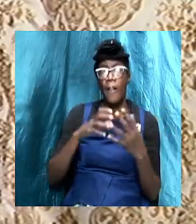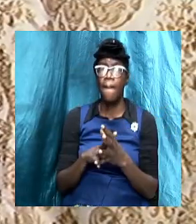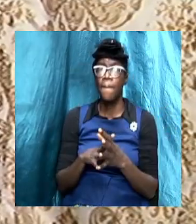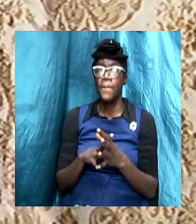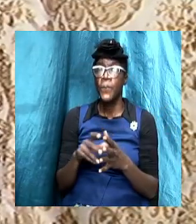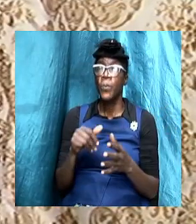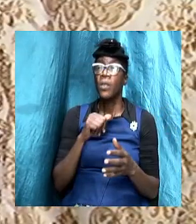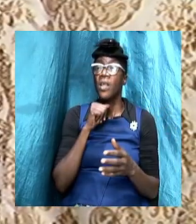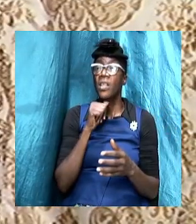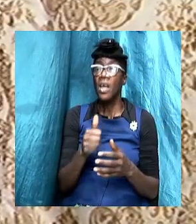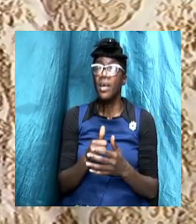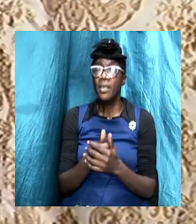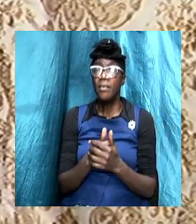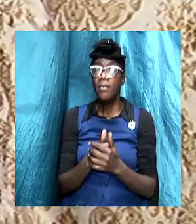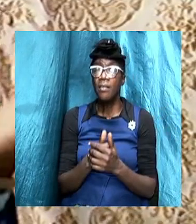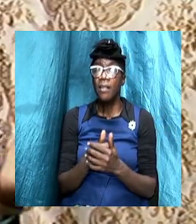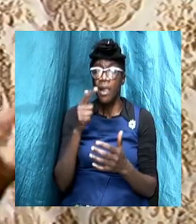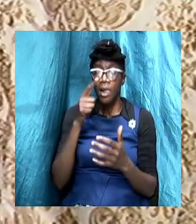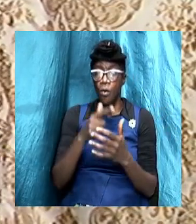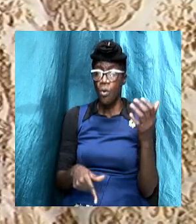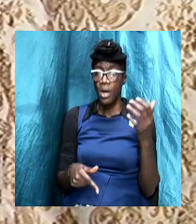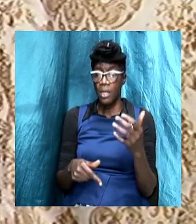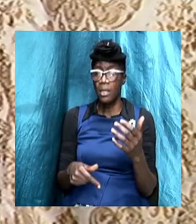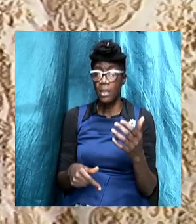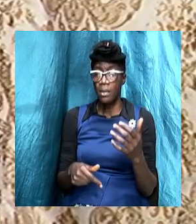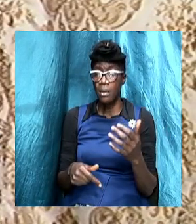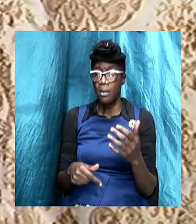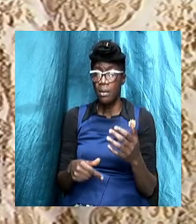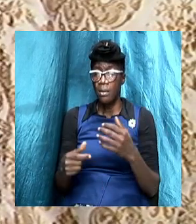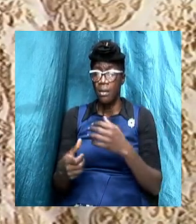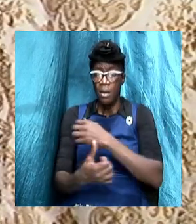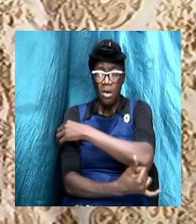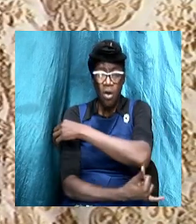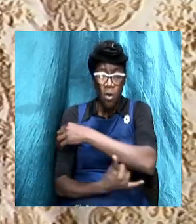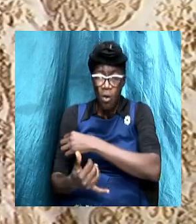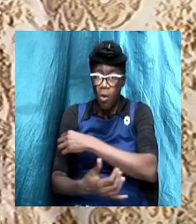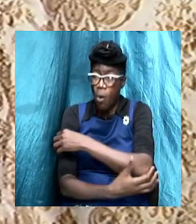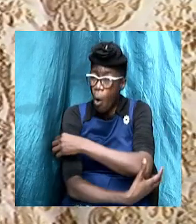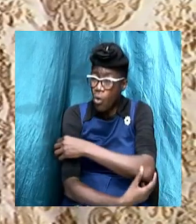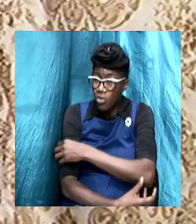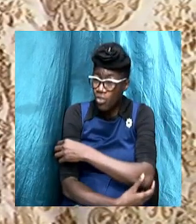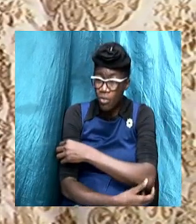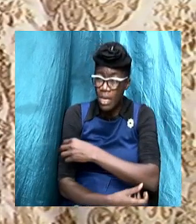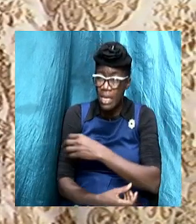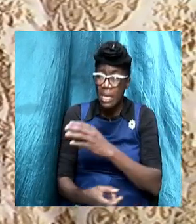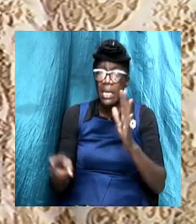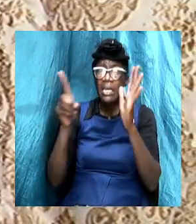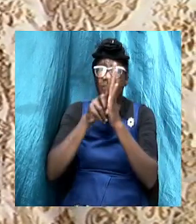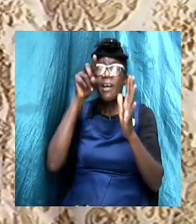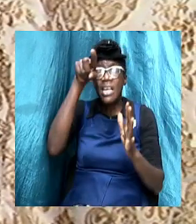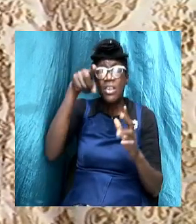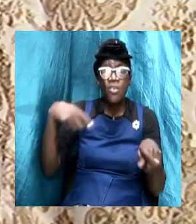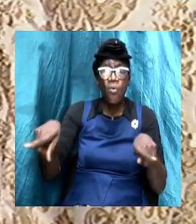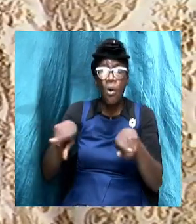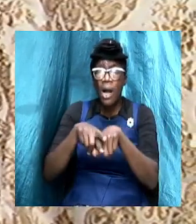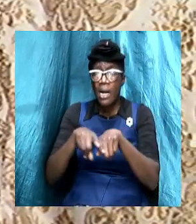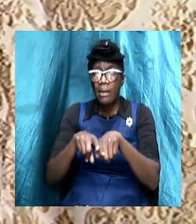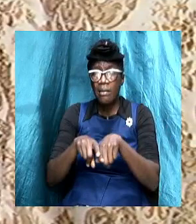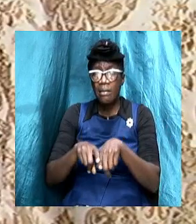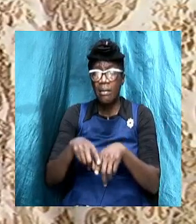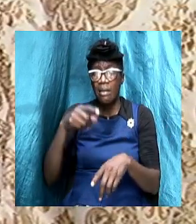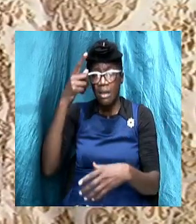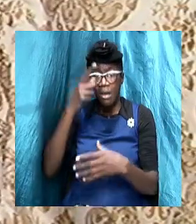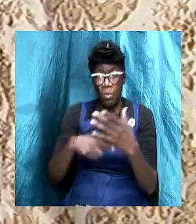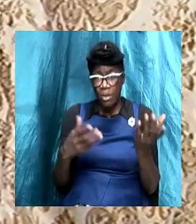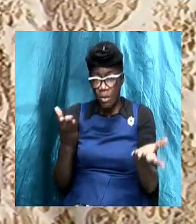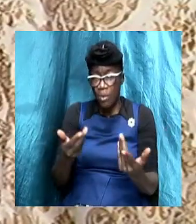You are not what society defines you as. When you become a child of God, and this is what I want us to